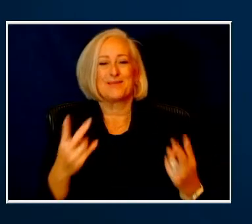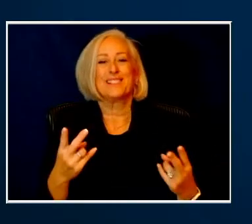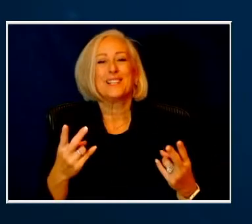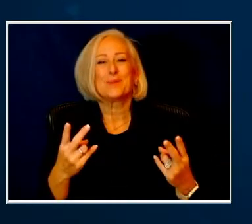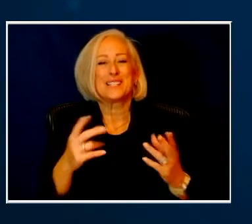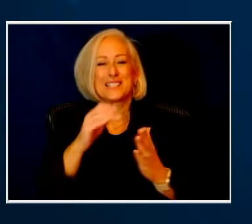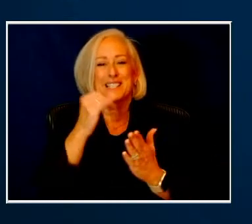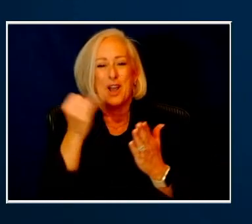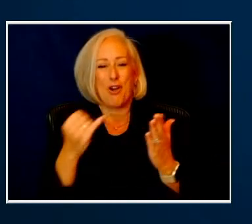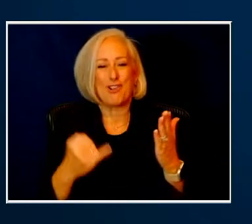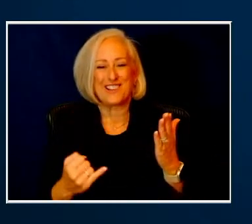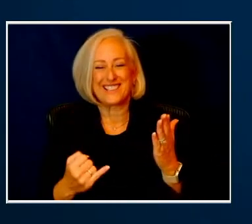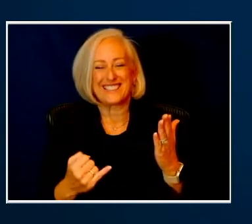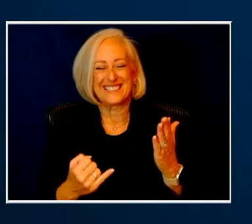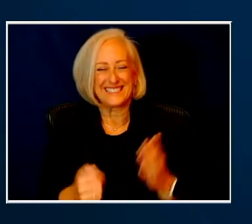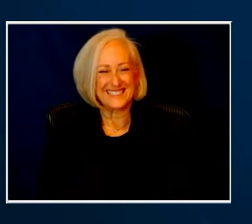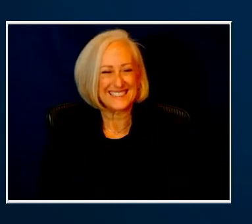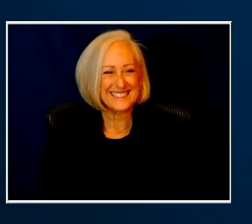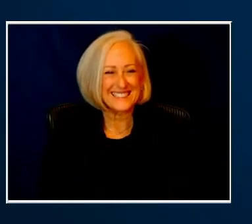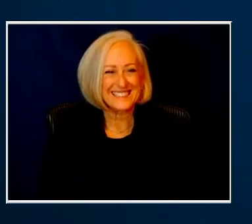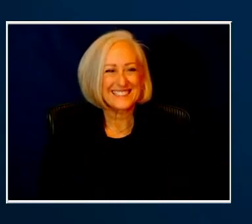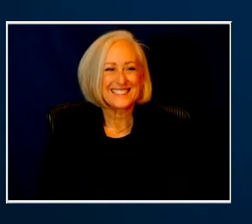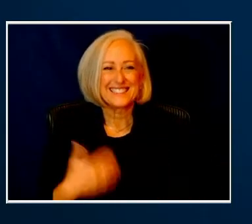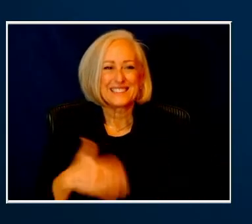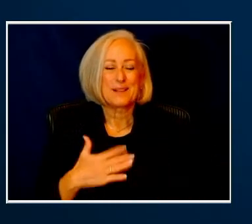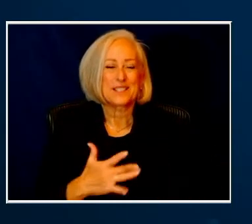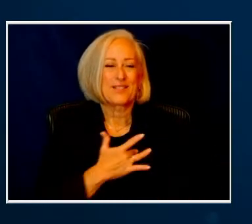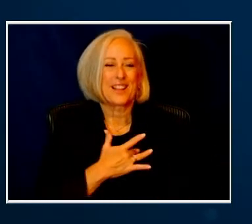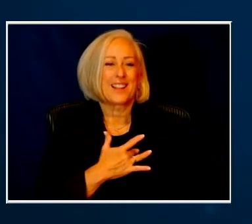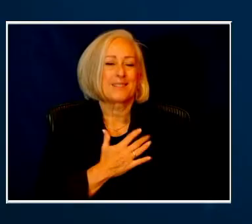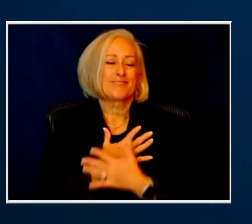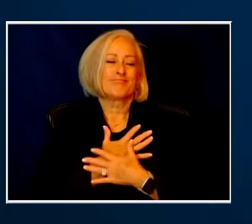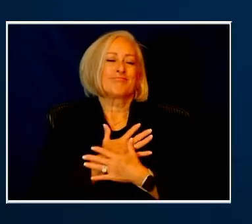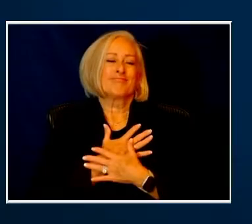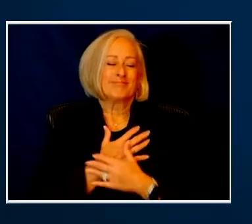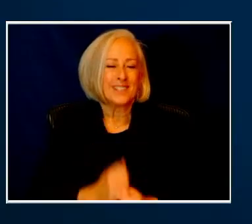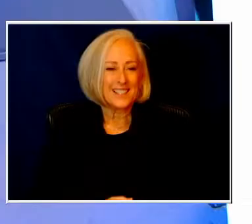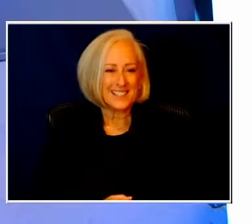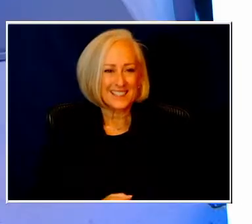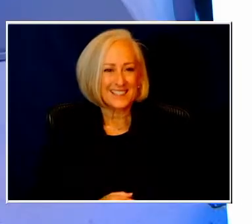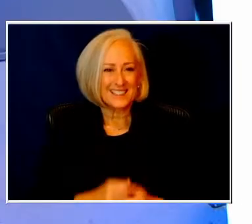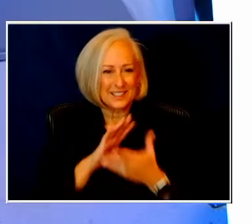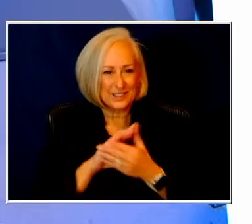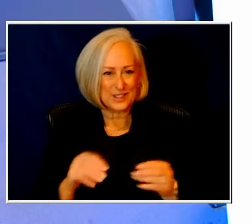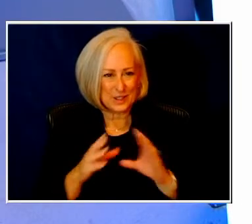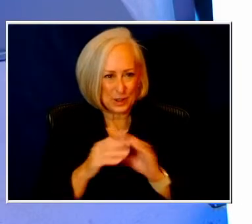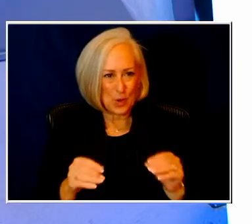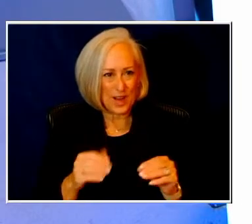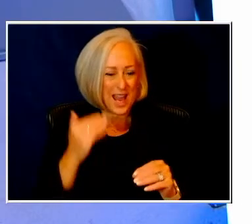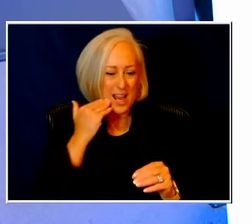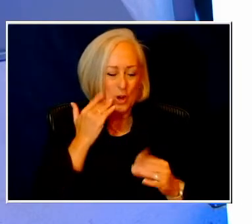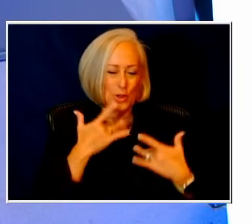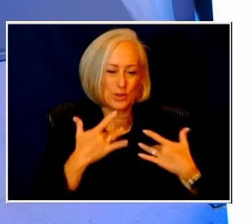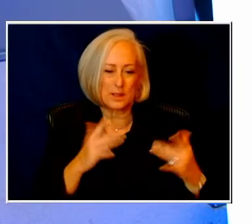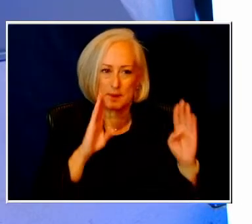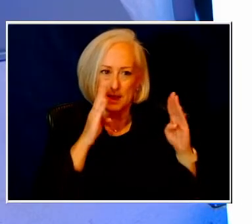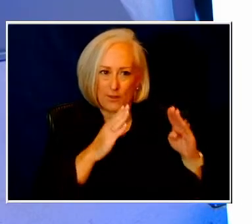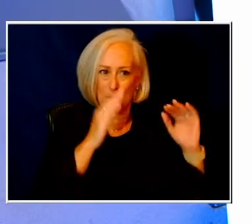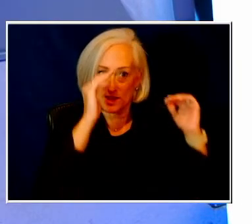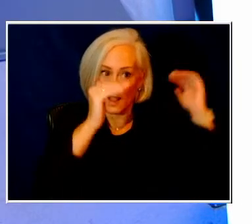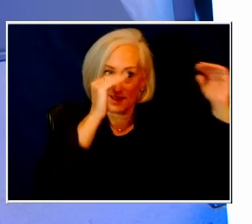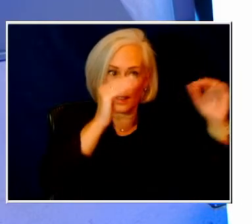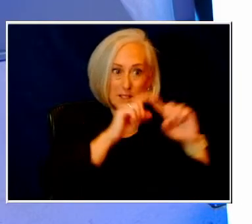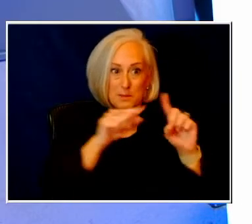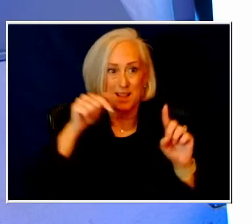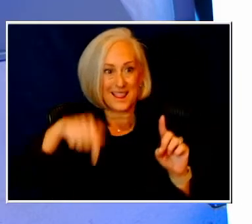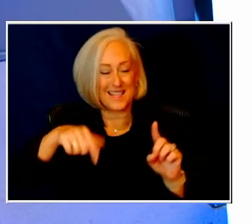very rewarding, huge success story, and just being able to, like you said, I know you handle adult cases, but to just be a part of this special case, what's this been